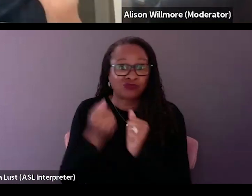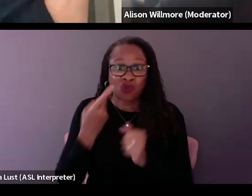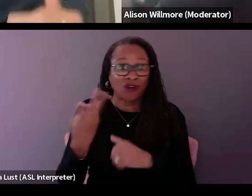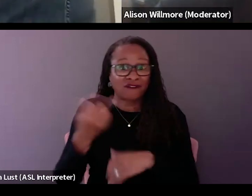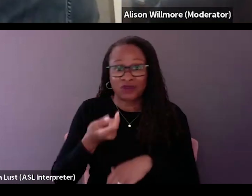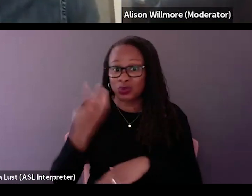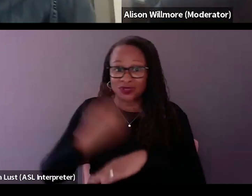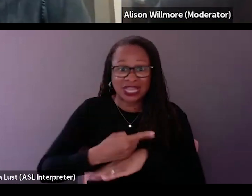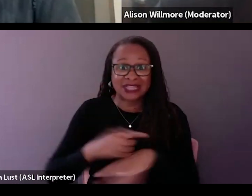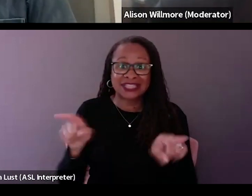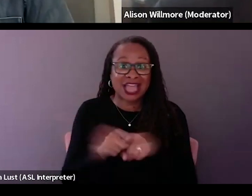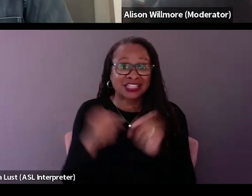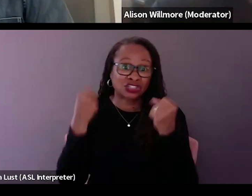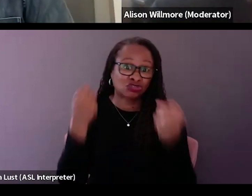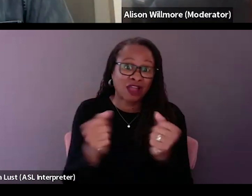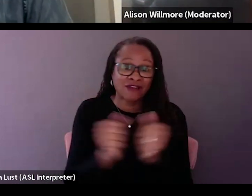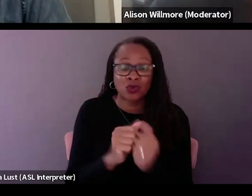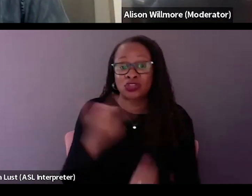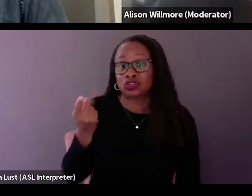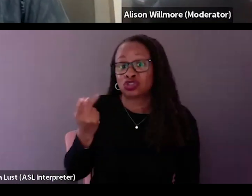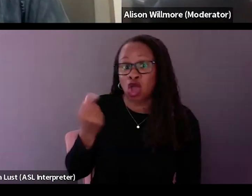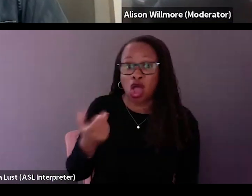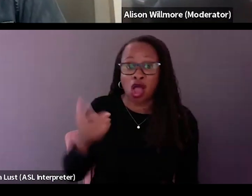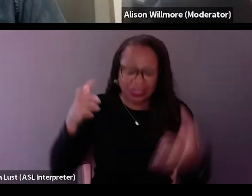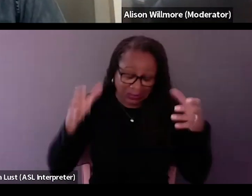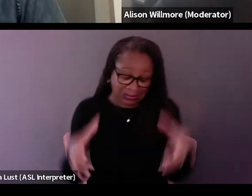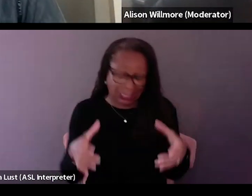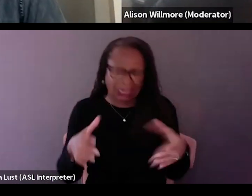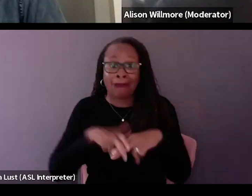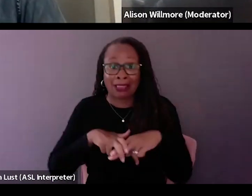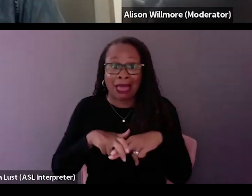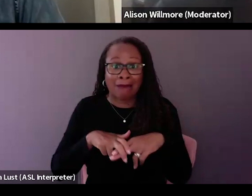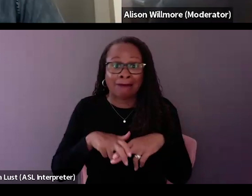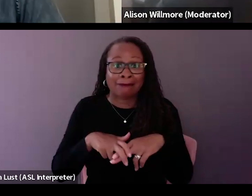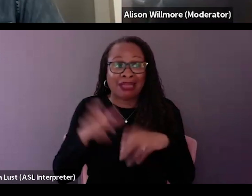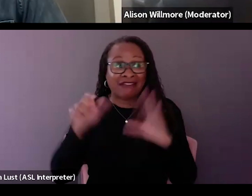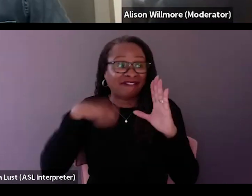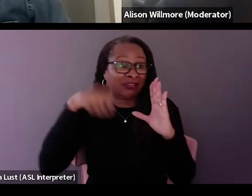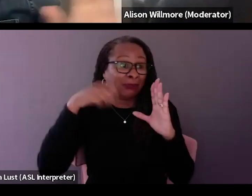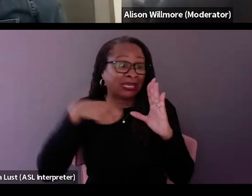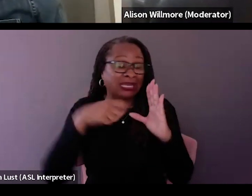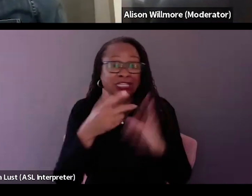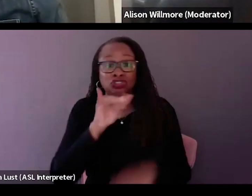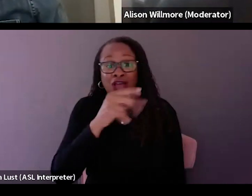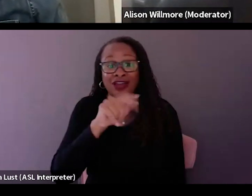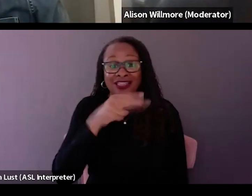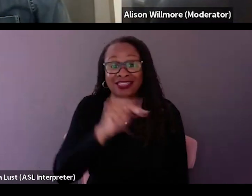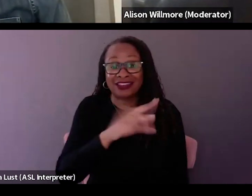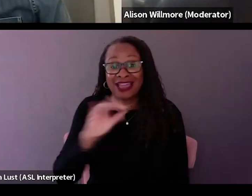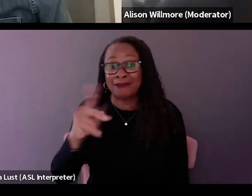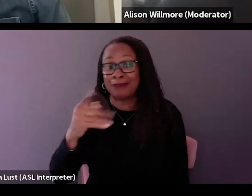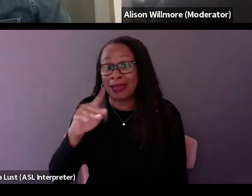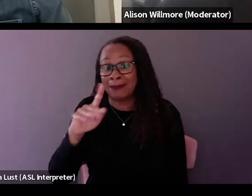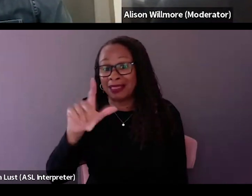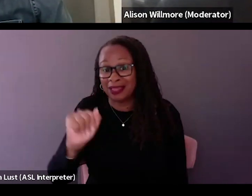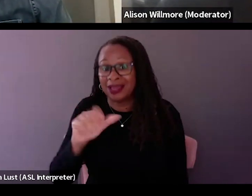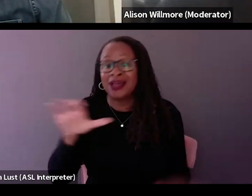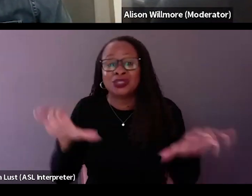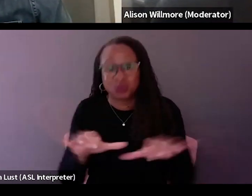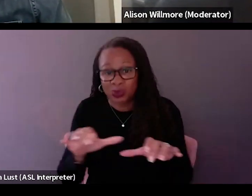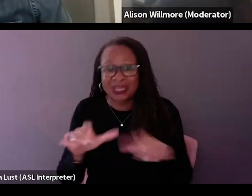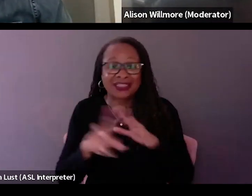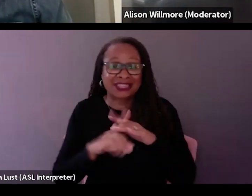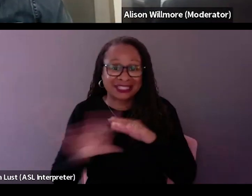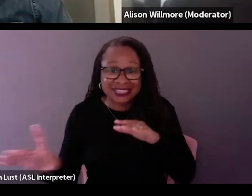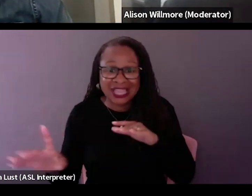on my lap, just filming Jonathan and Pamela doing this like escape from Canada road trip. So I thrived in that